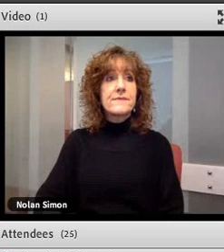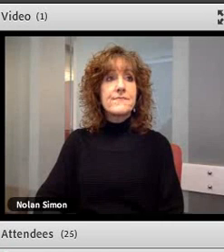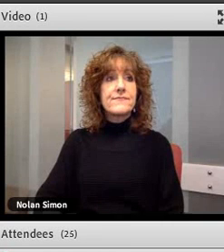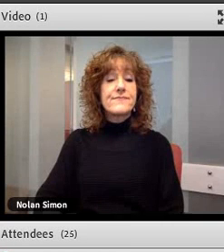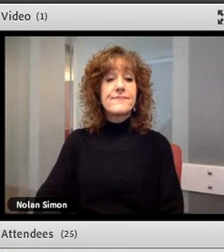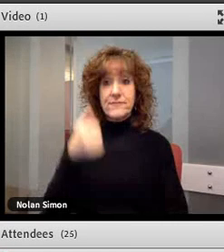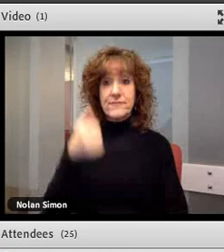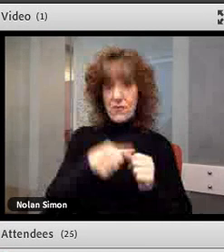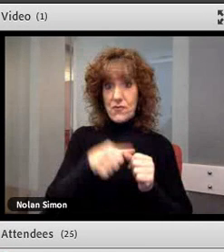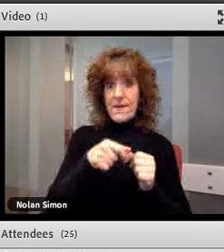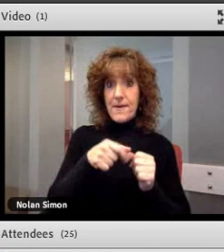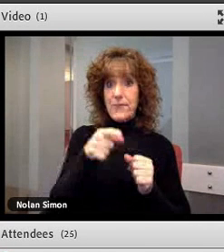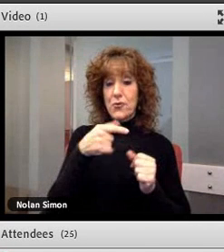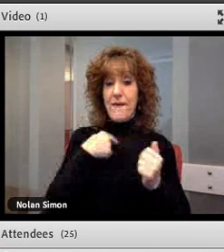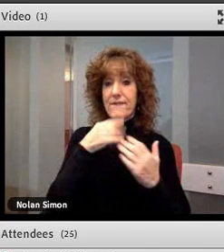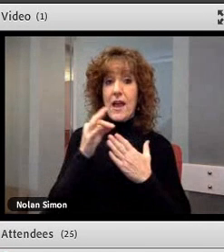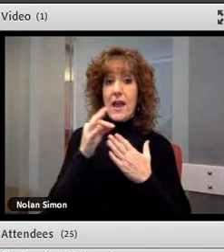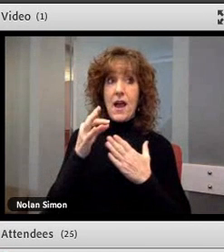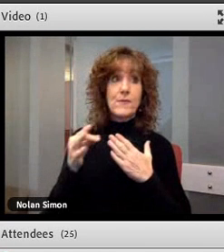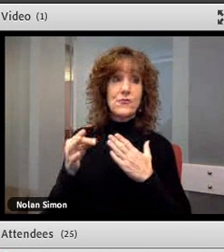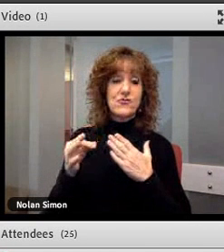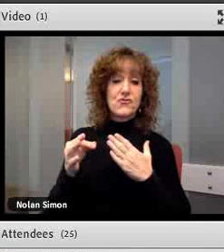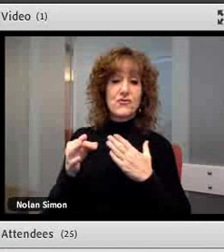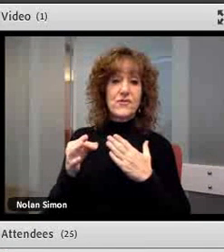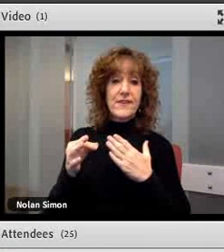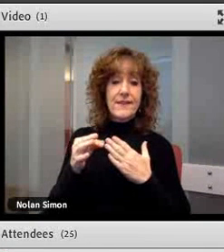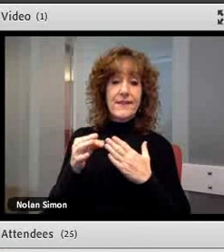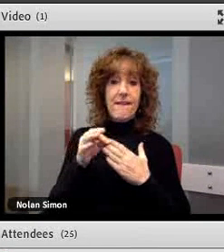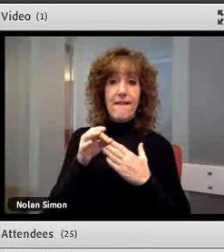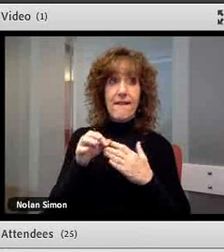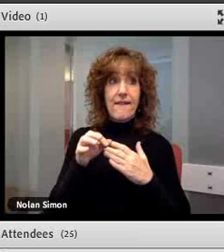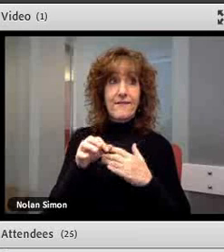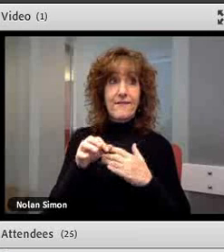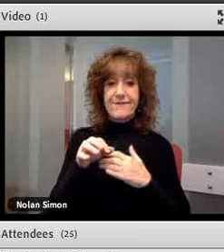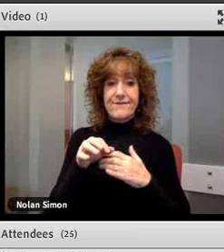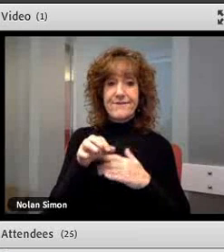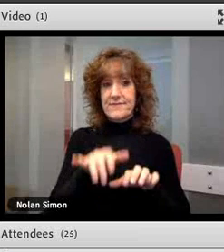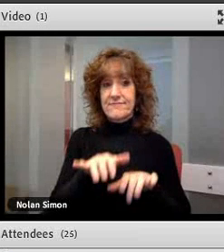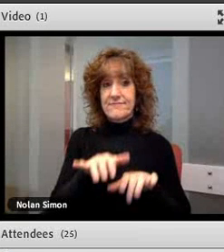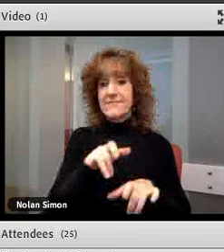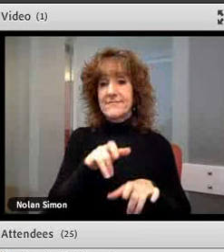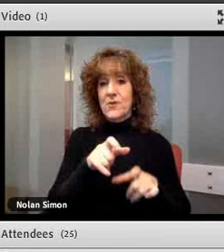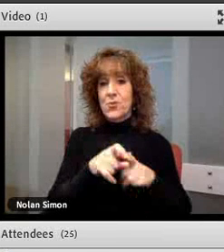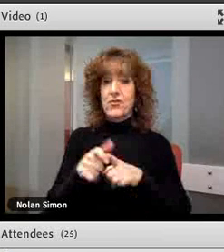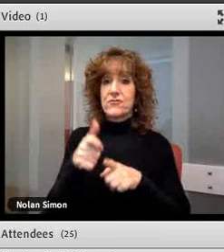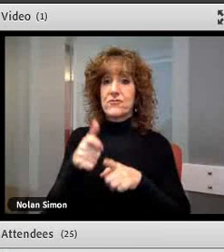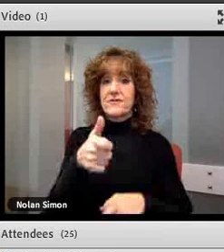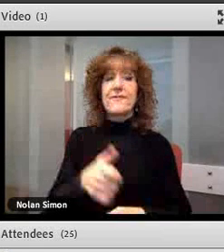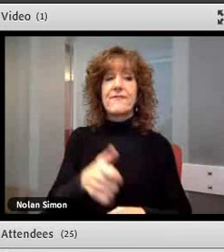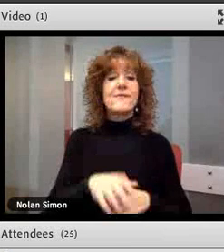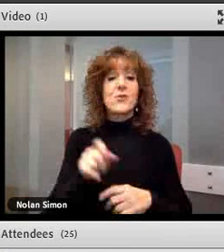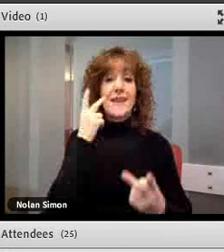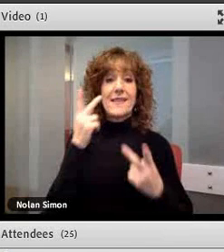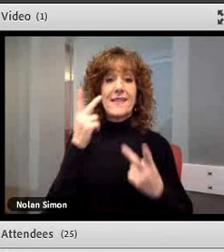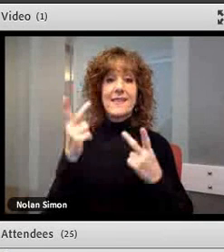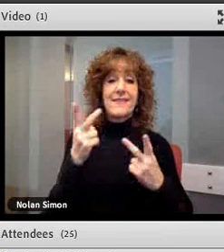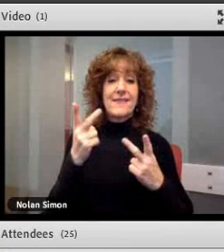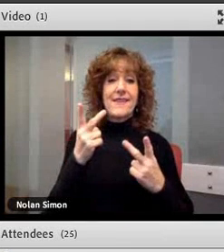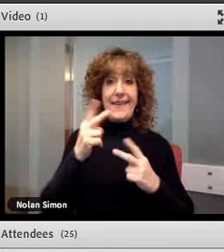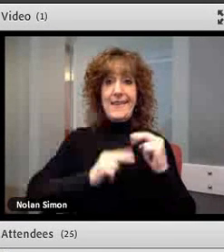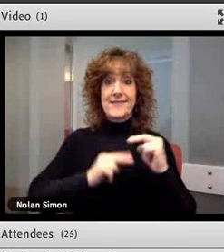okay, remember you also have the option of putting things in here, like, see, and you see